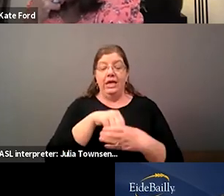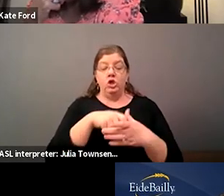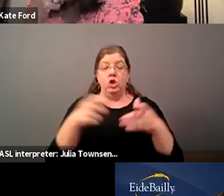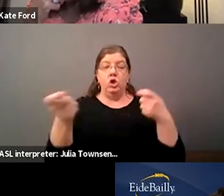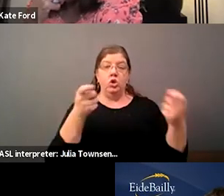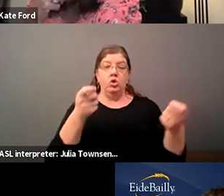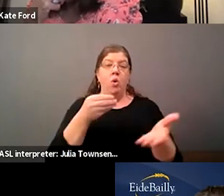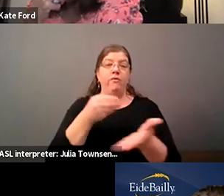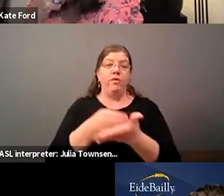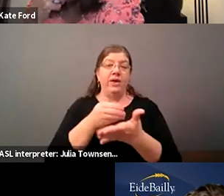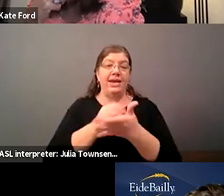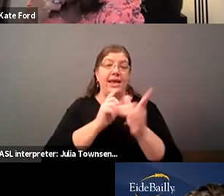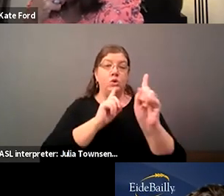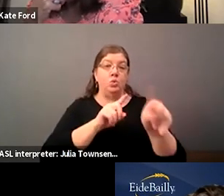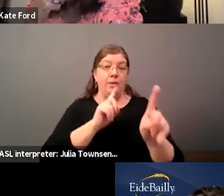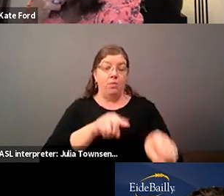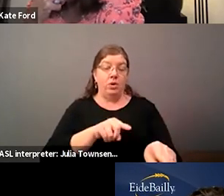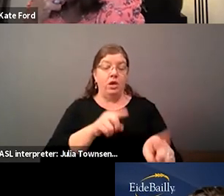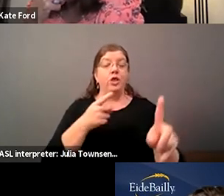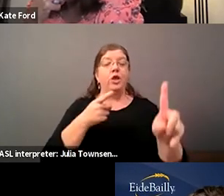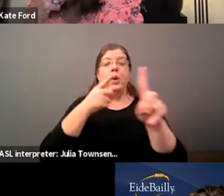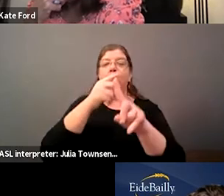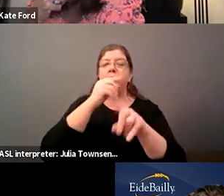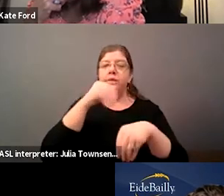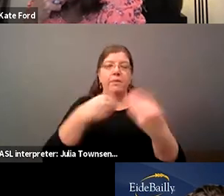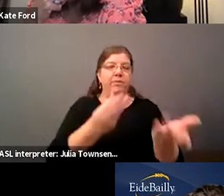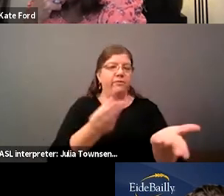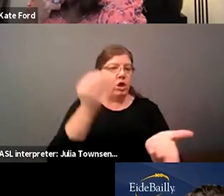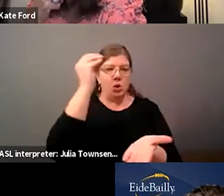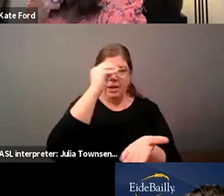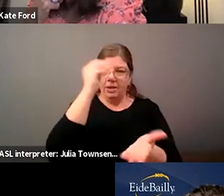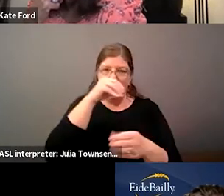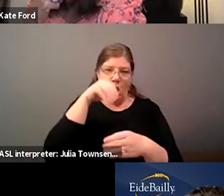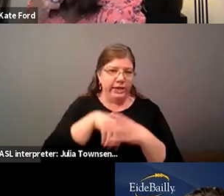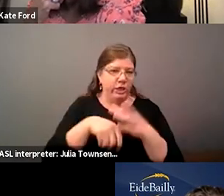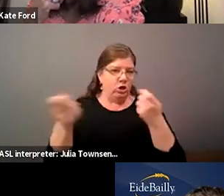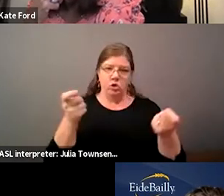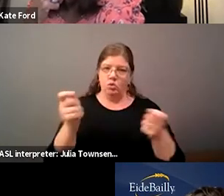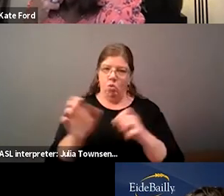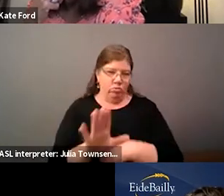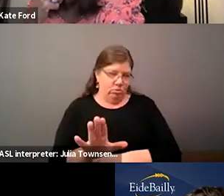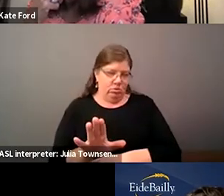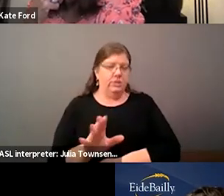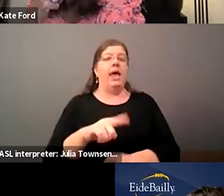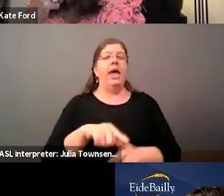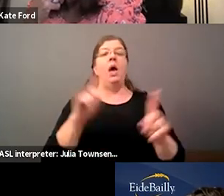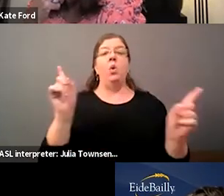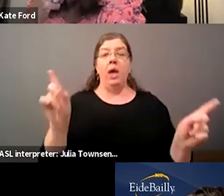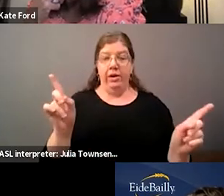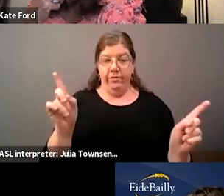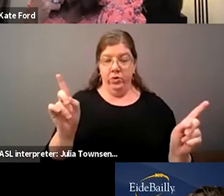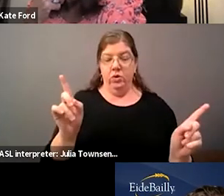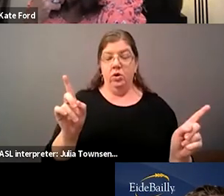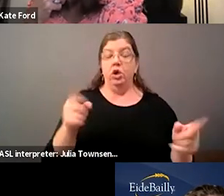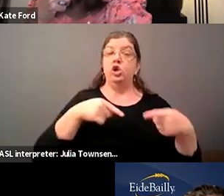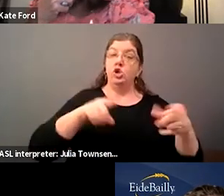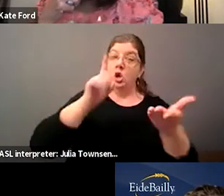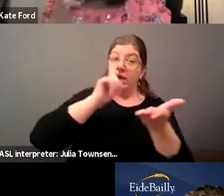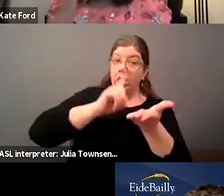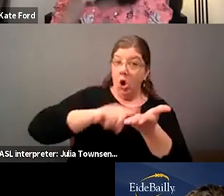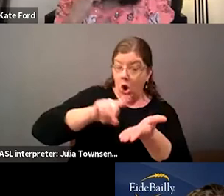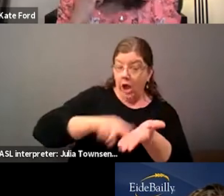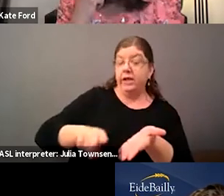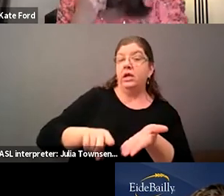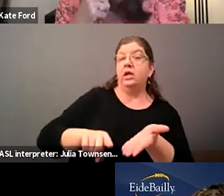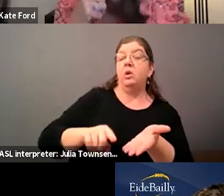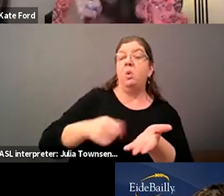reporting so our goal here is not providing you an opinion on internal controls however during our audit we do